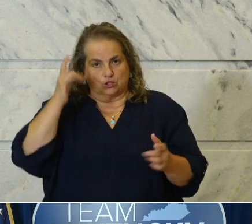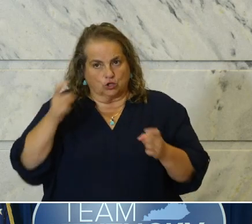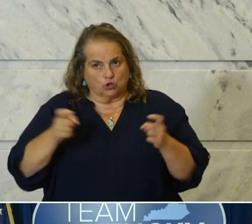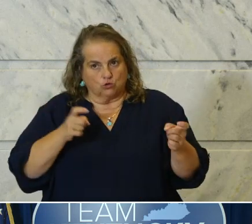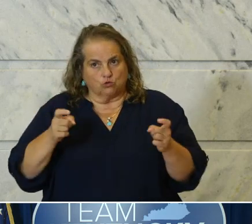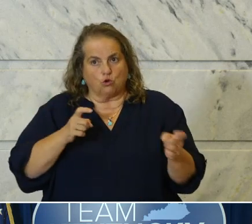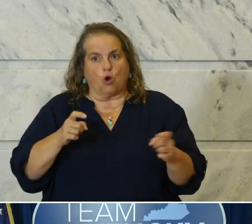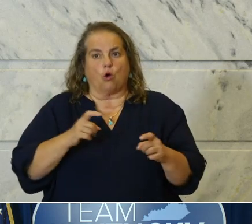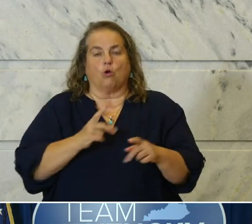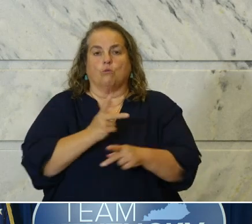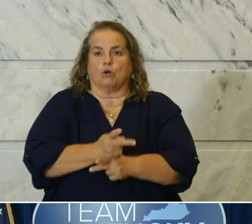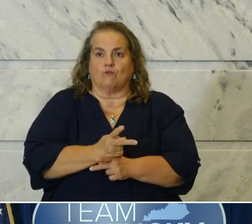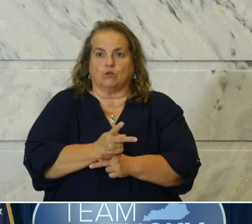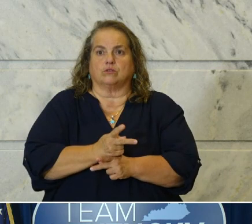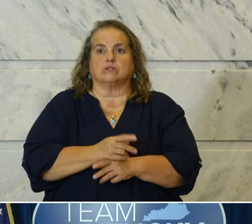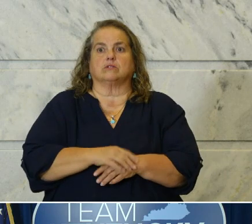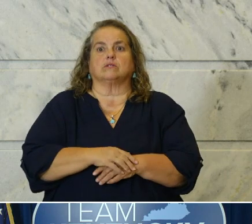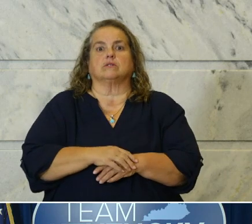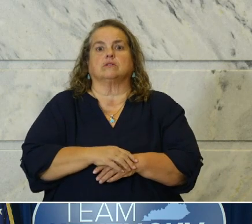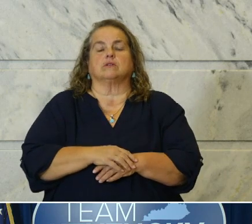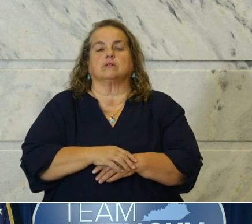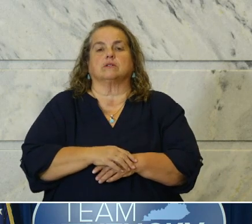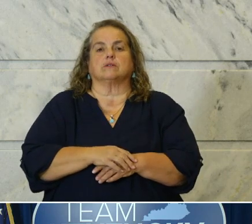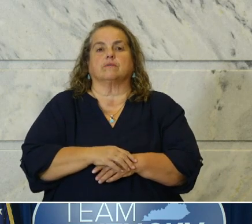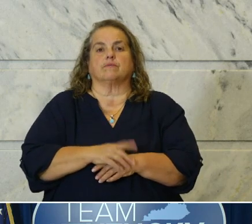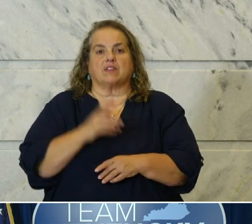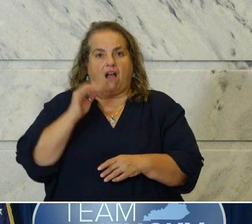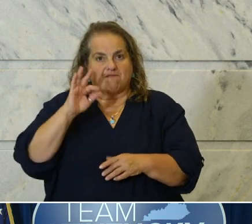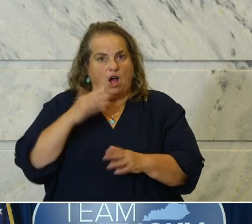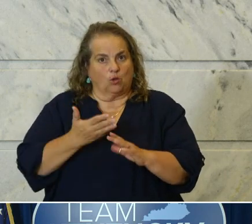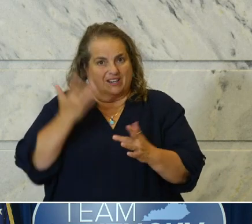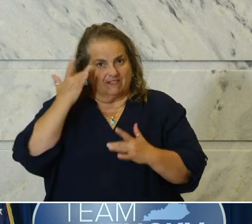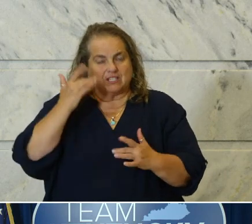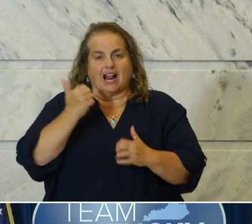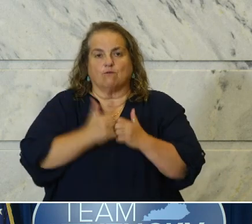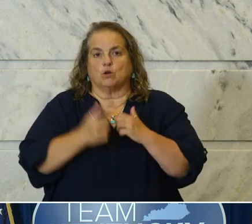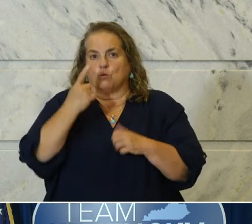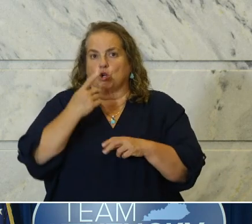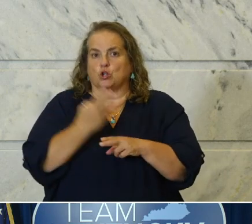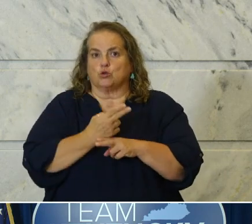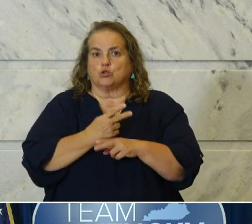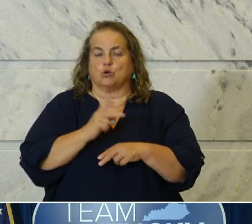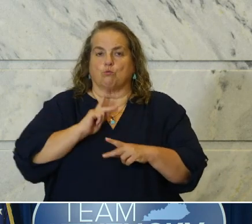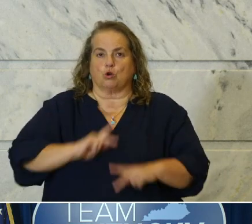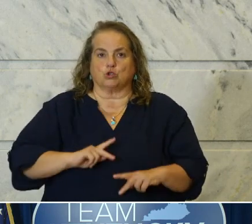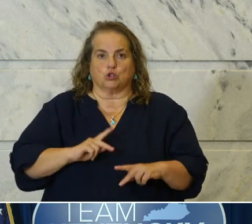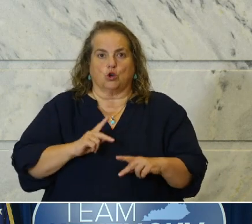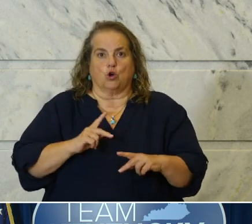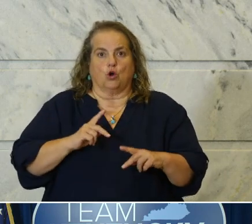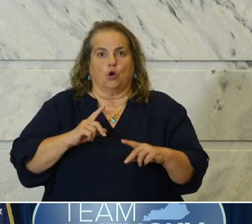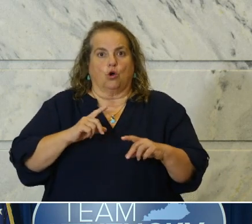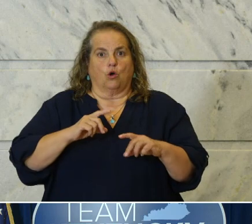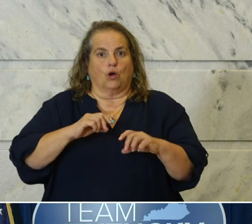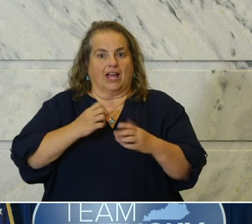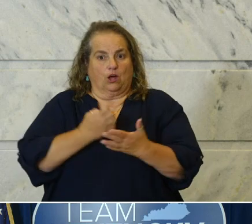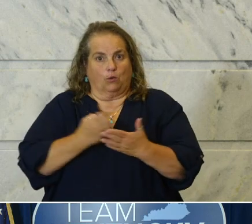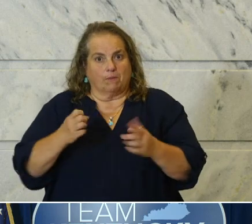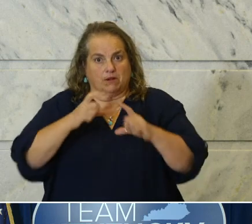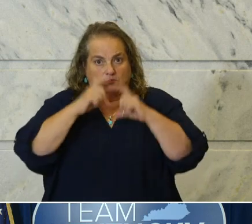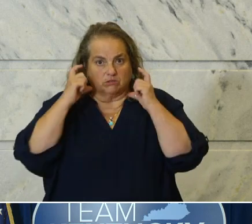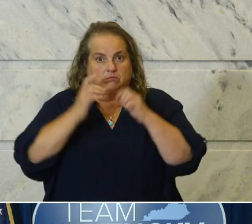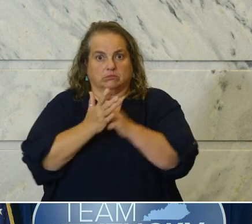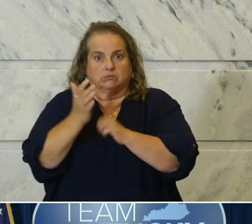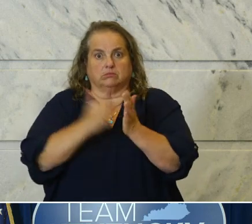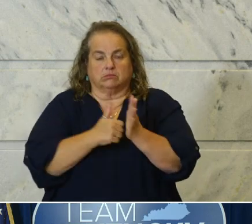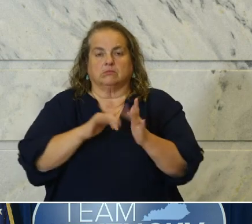will need to be in place. The cleaning and disinfection, everybody using the personal protective equipment. And we're going to